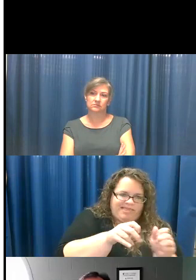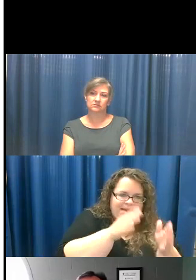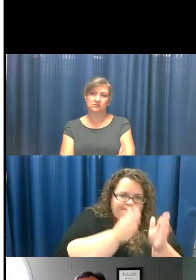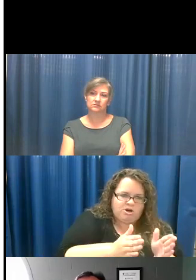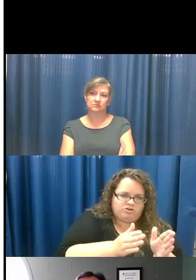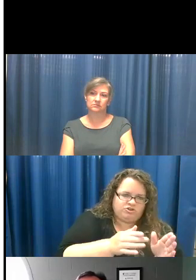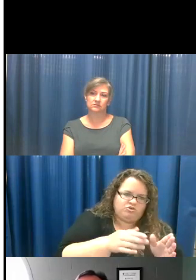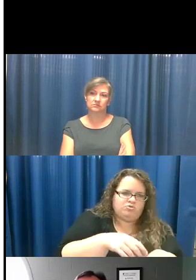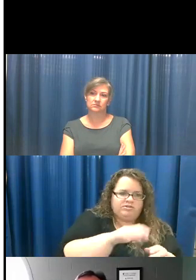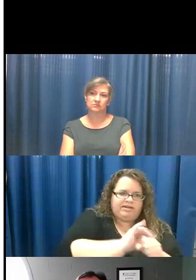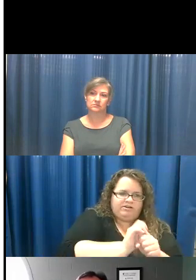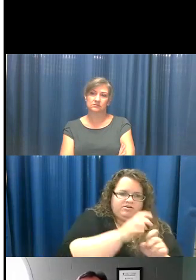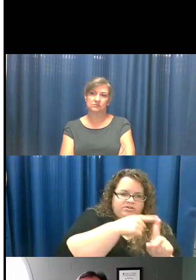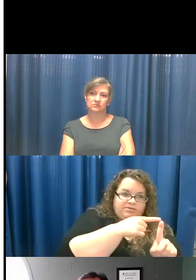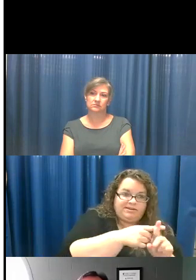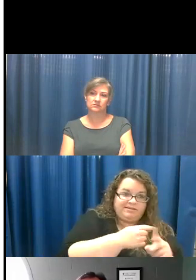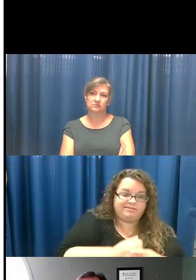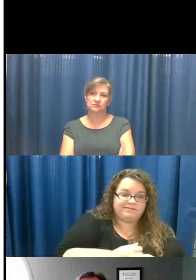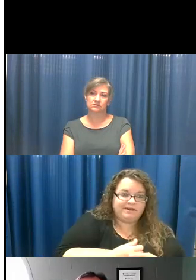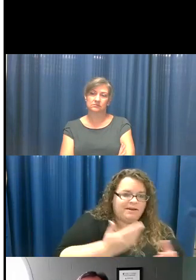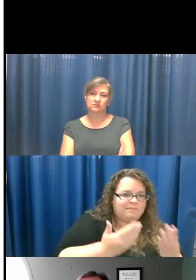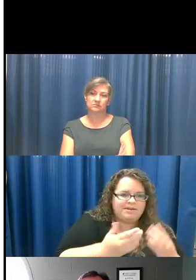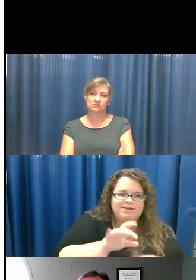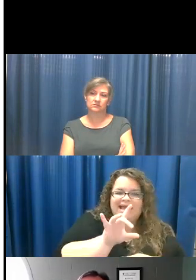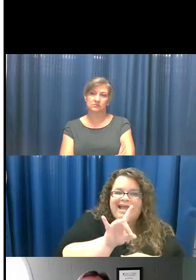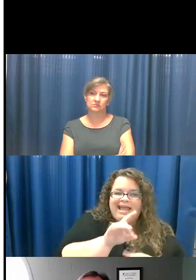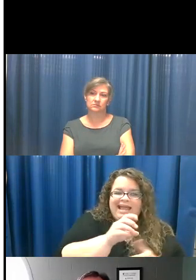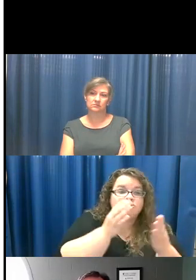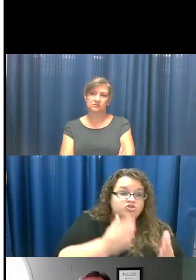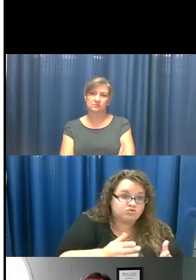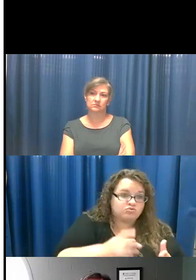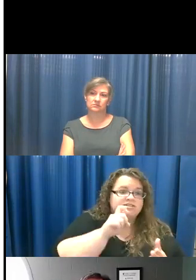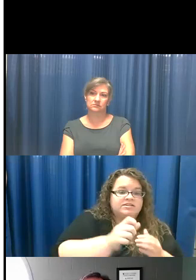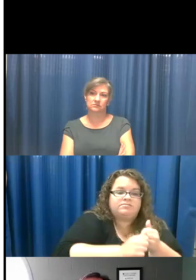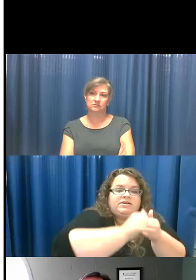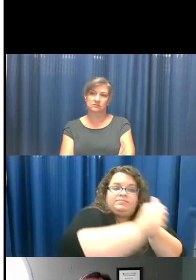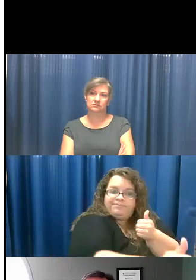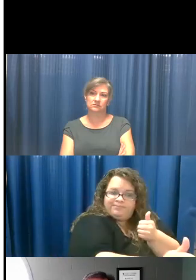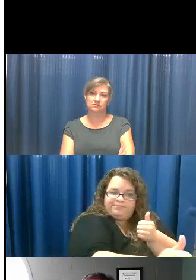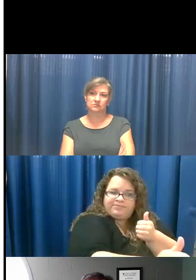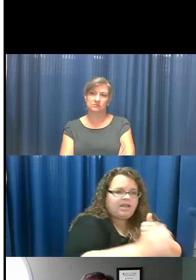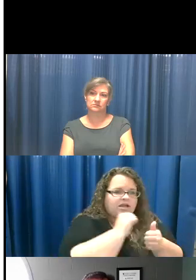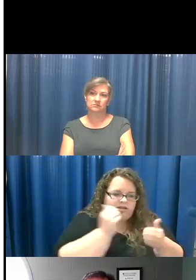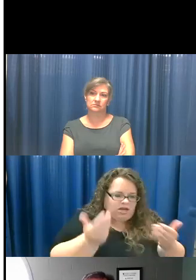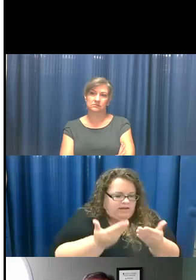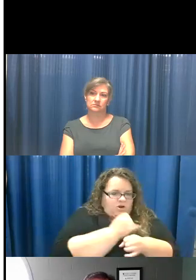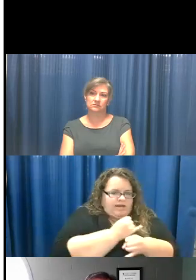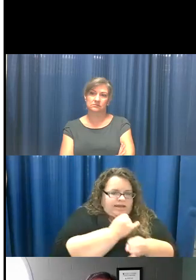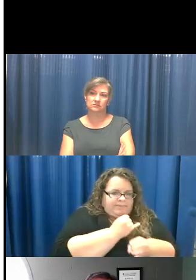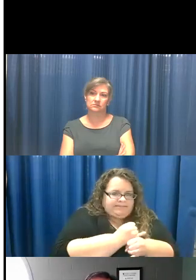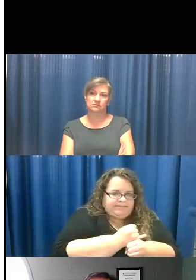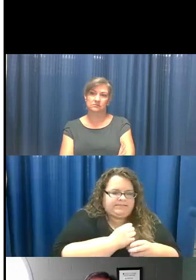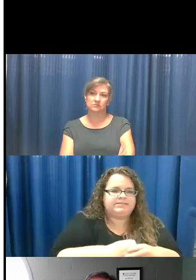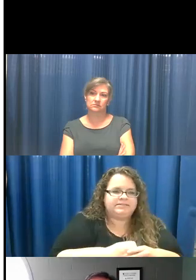status. But let's say 8 students have to be off campus for a period of time to make sure that we don't have additional